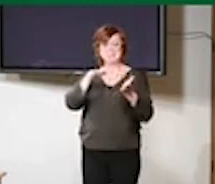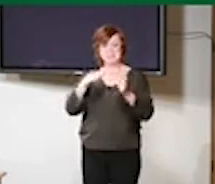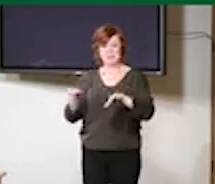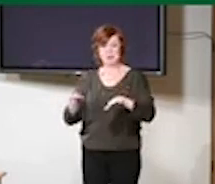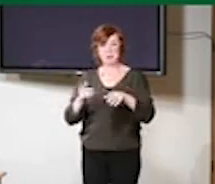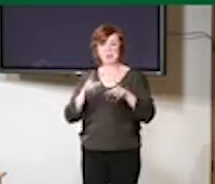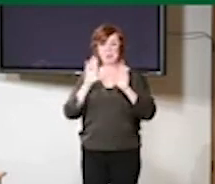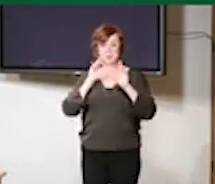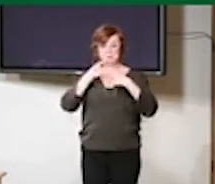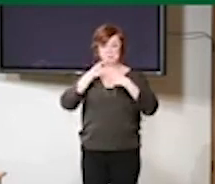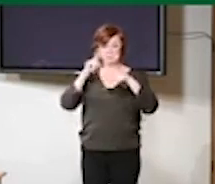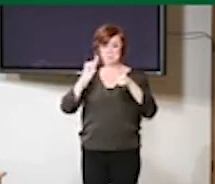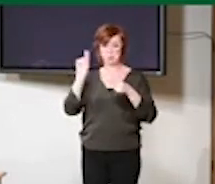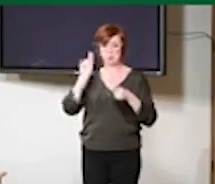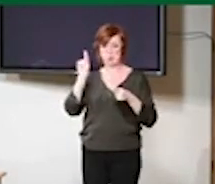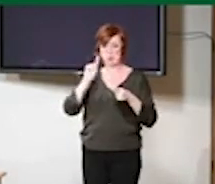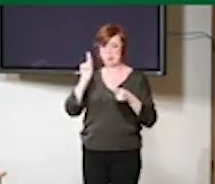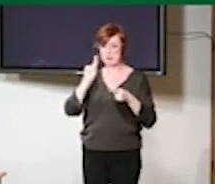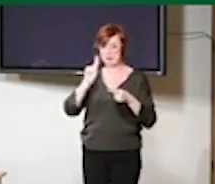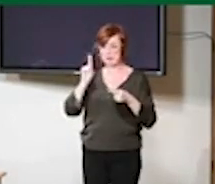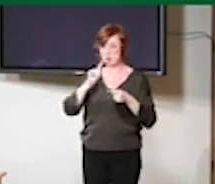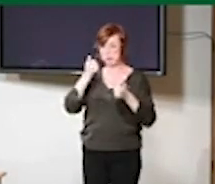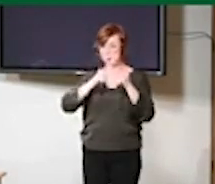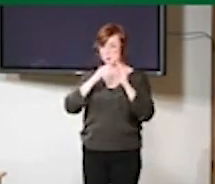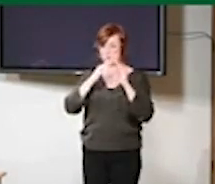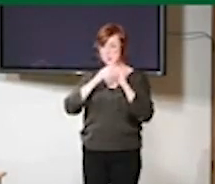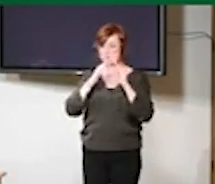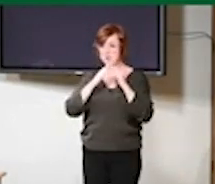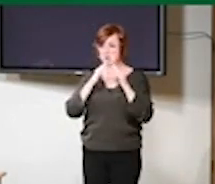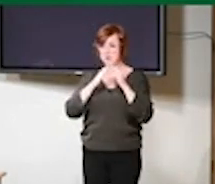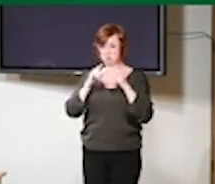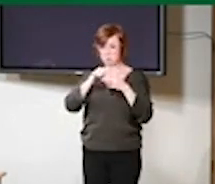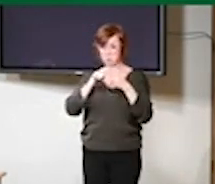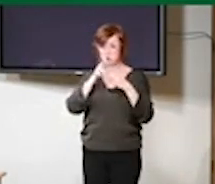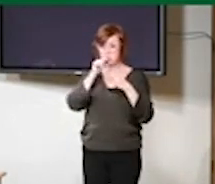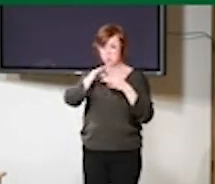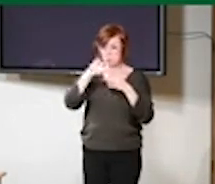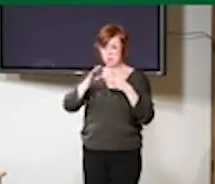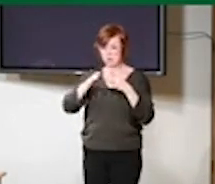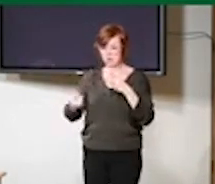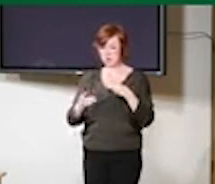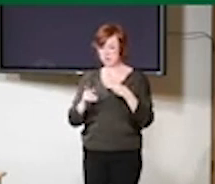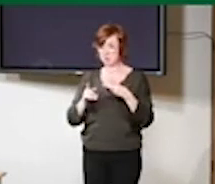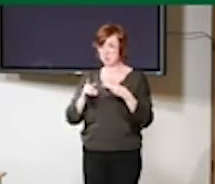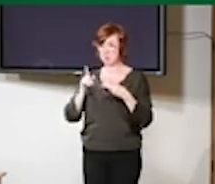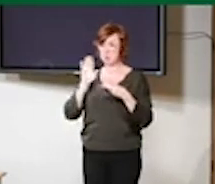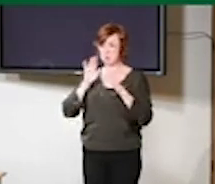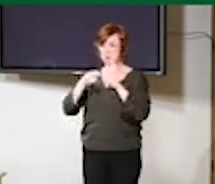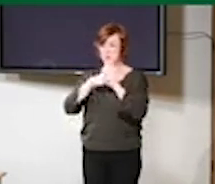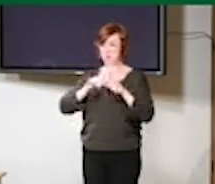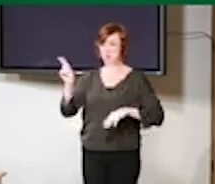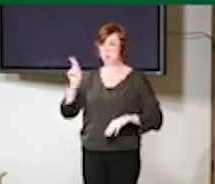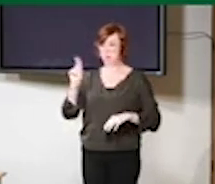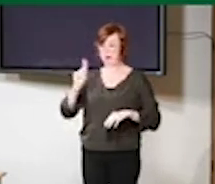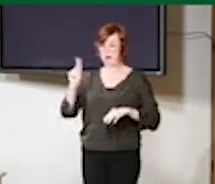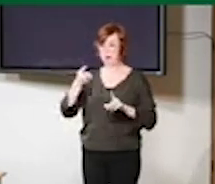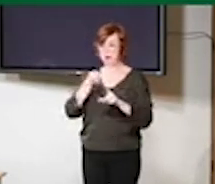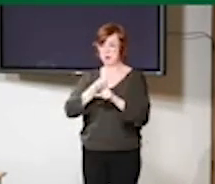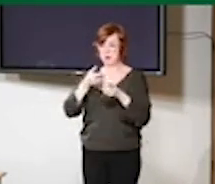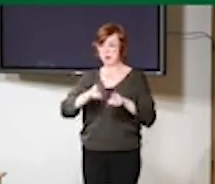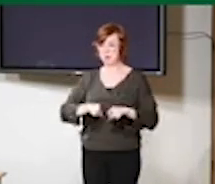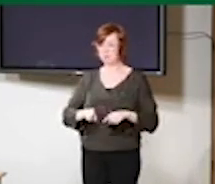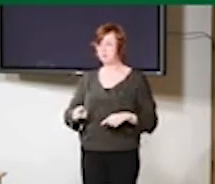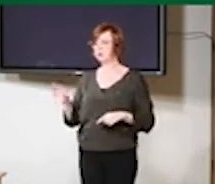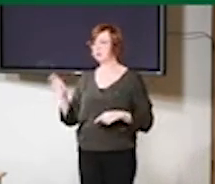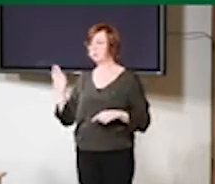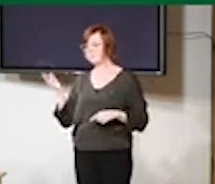Saskatchewan that occurred in? So I think we need to realize that, first of all, I think we do not want